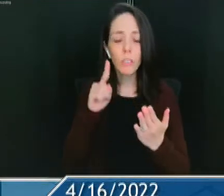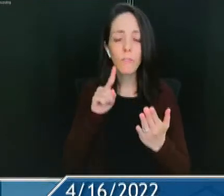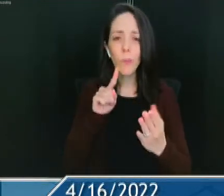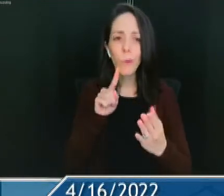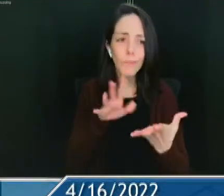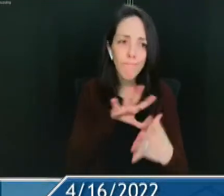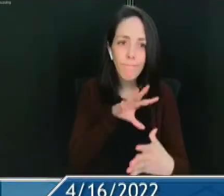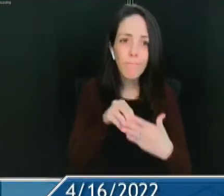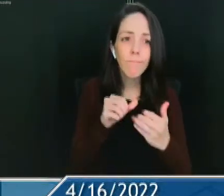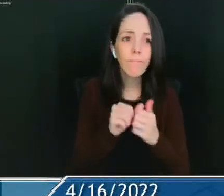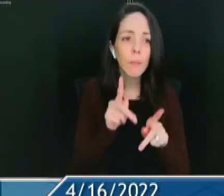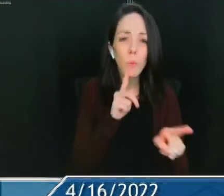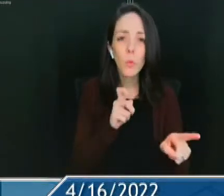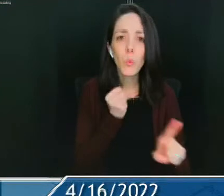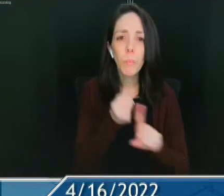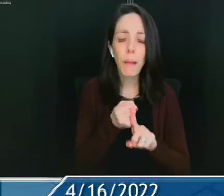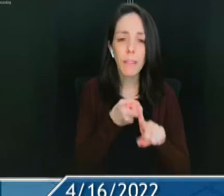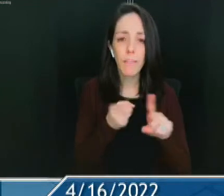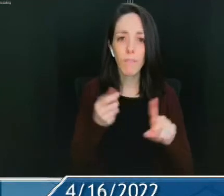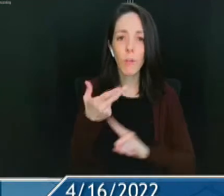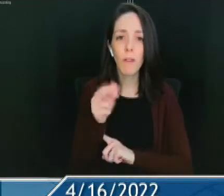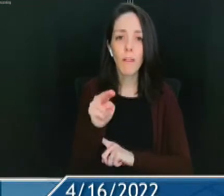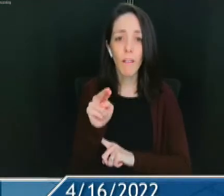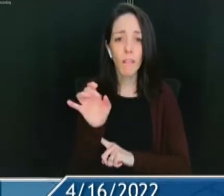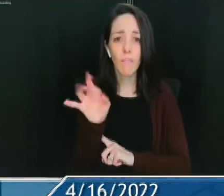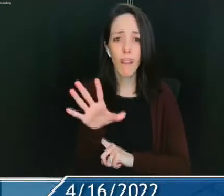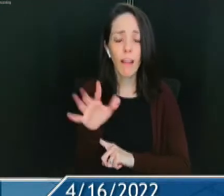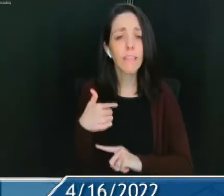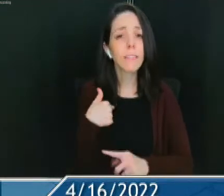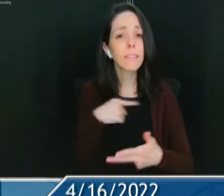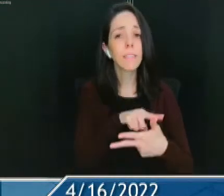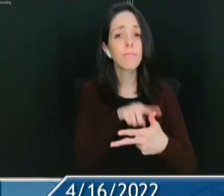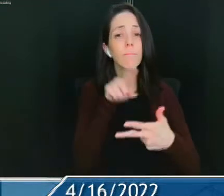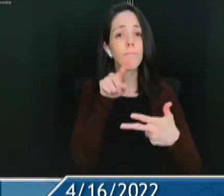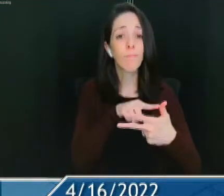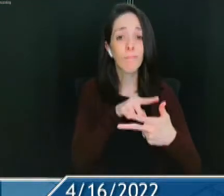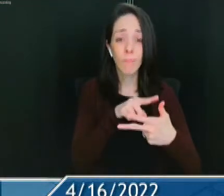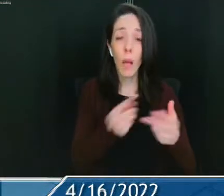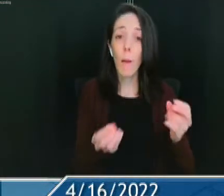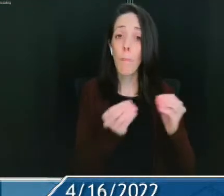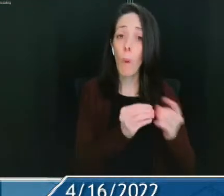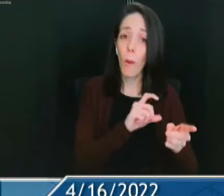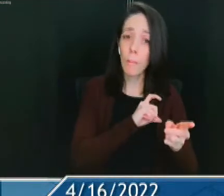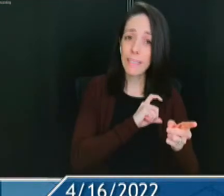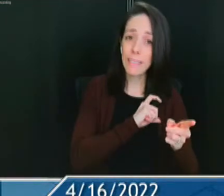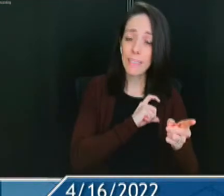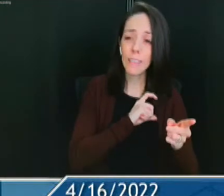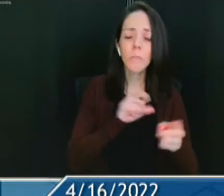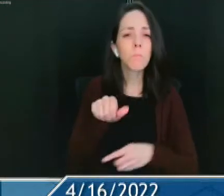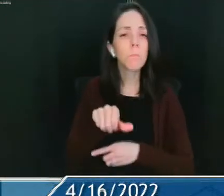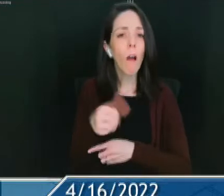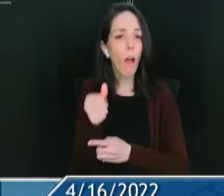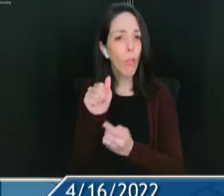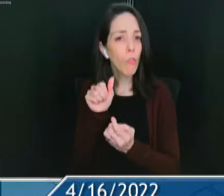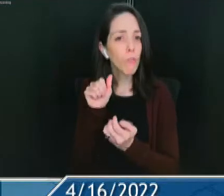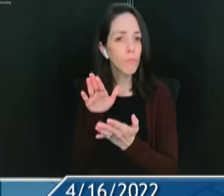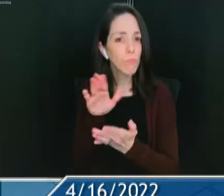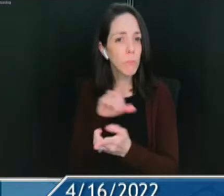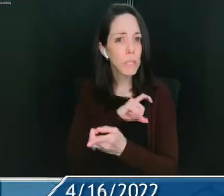who are impacted by gun violence. I heard a call for more police. I heard calls for alternatives to